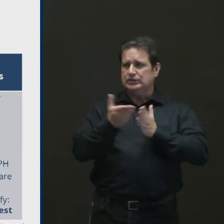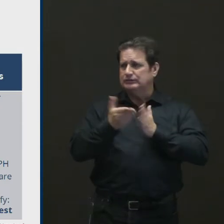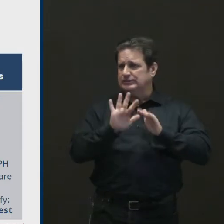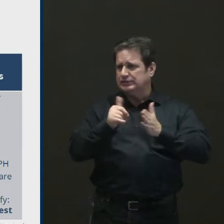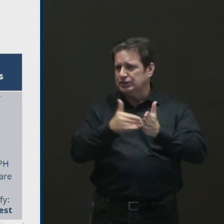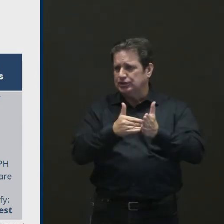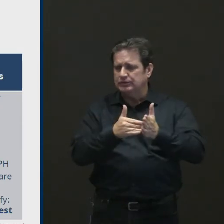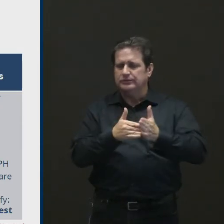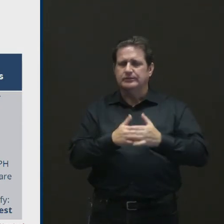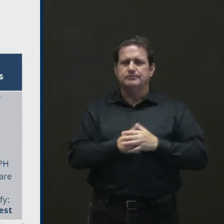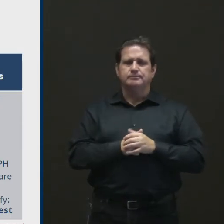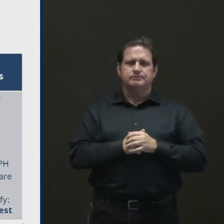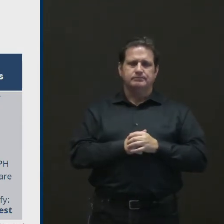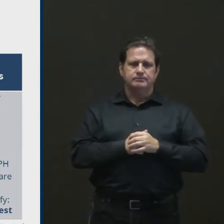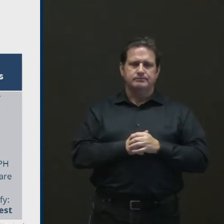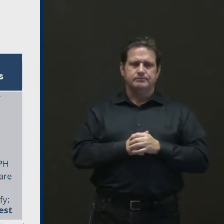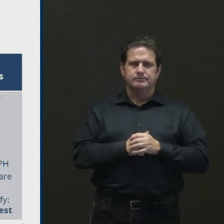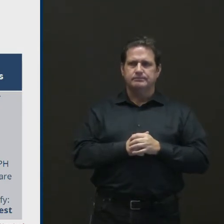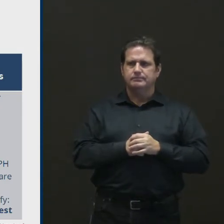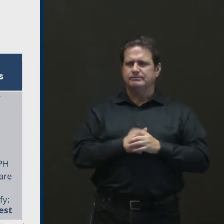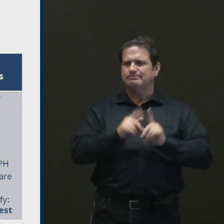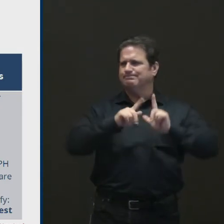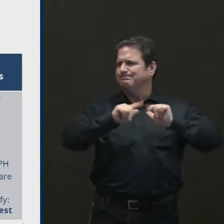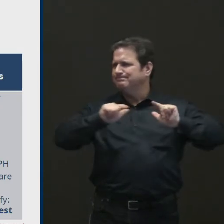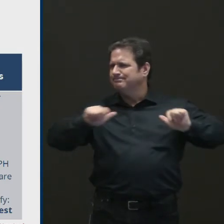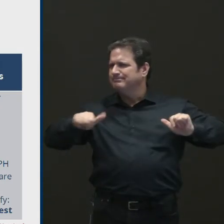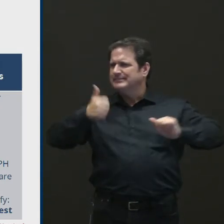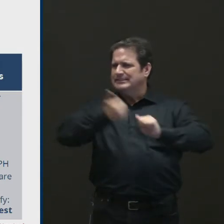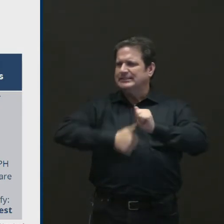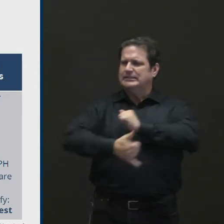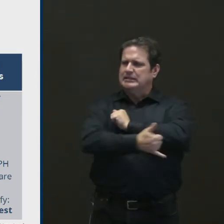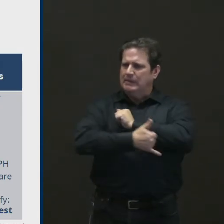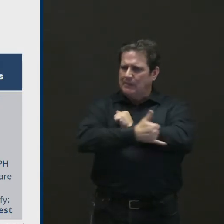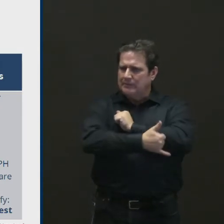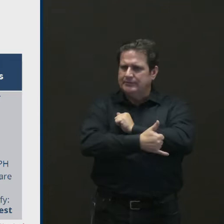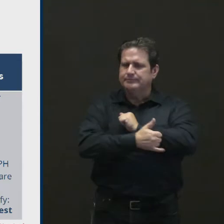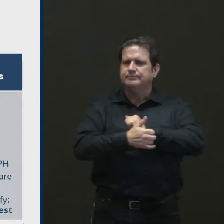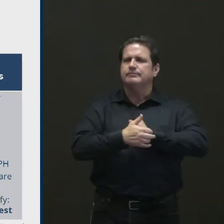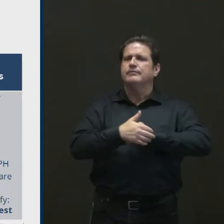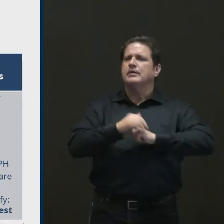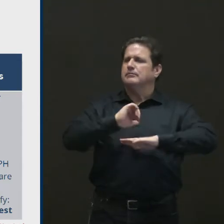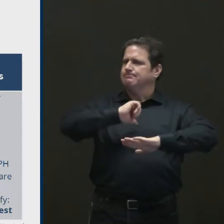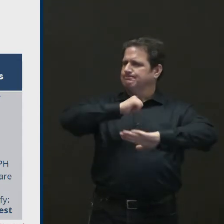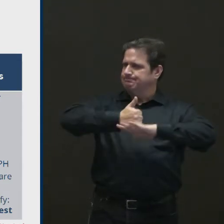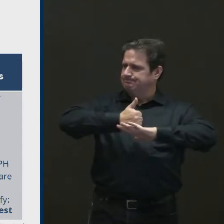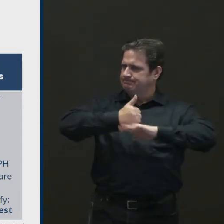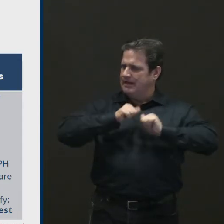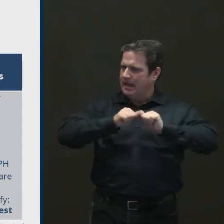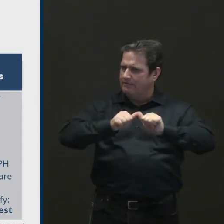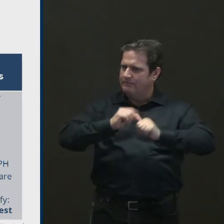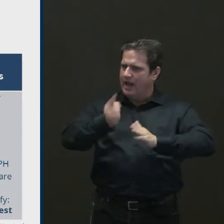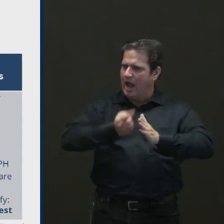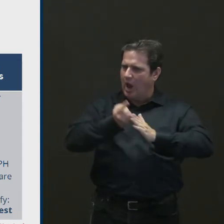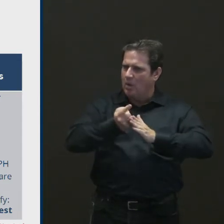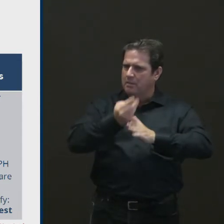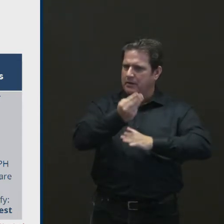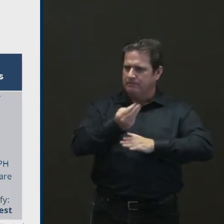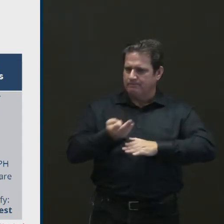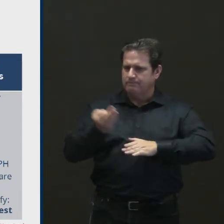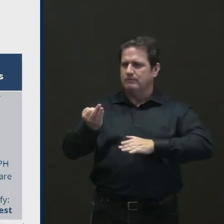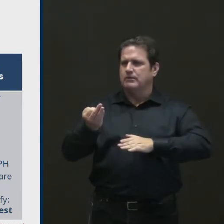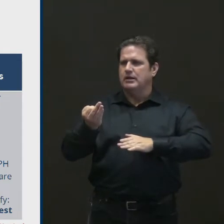health clinics across the state, a variety in each county that will at least have hours during business hours, Monday